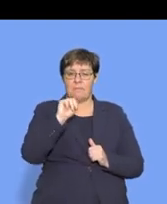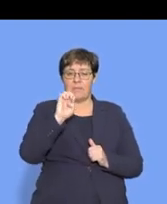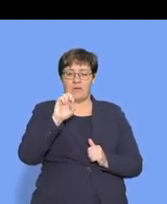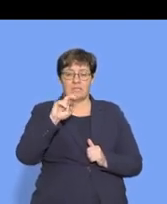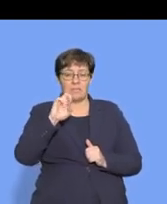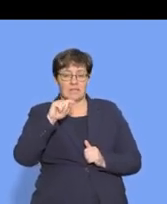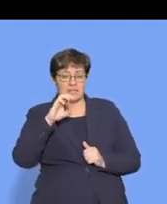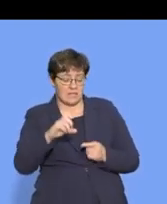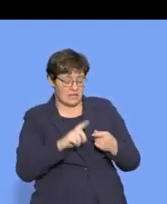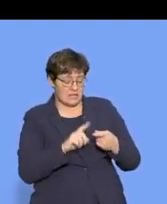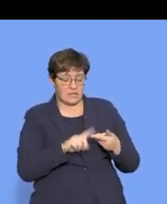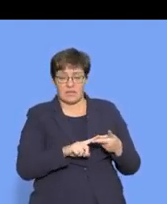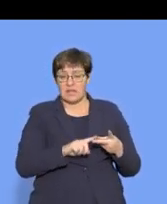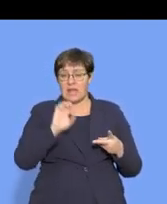Meristematic,